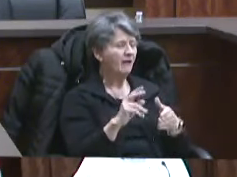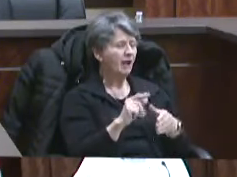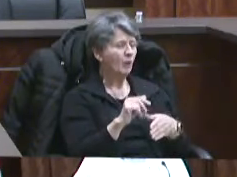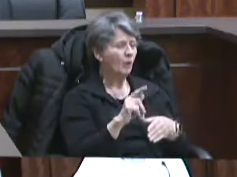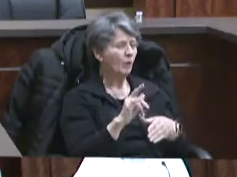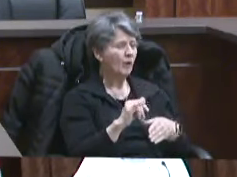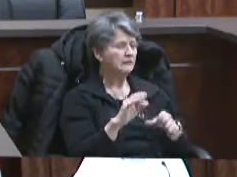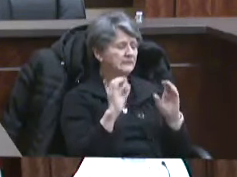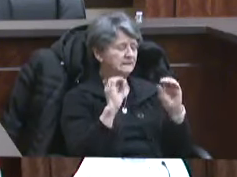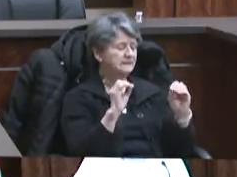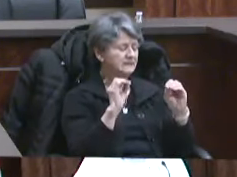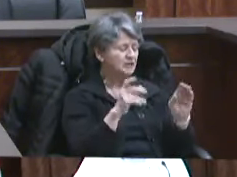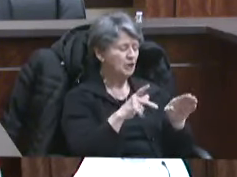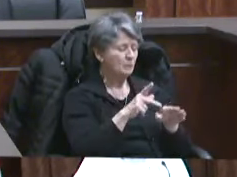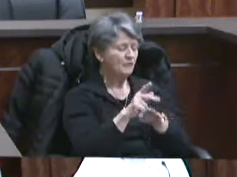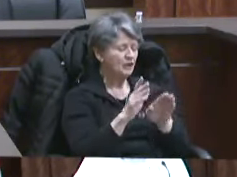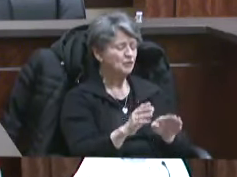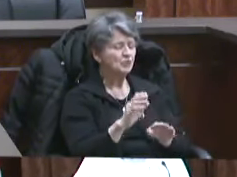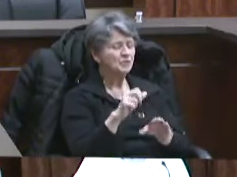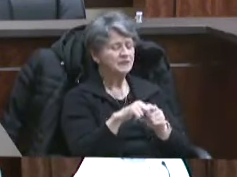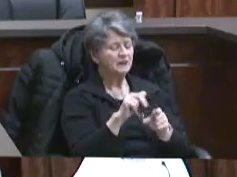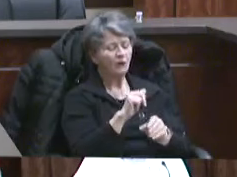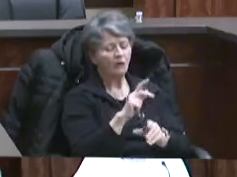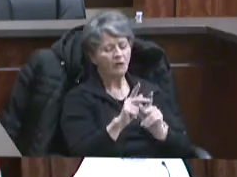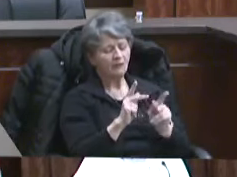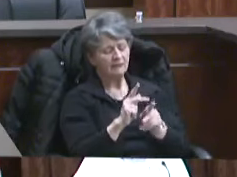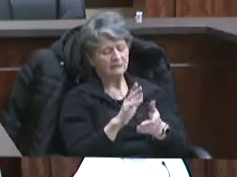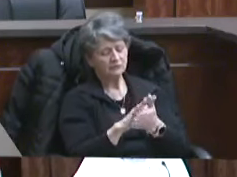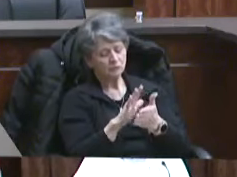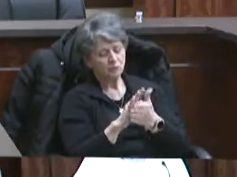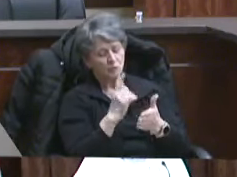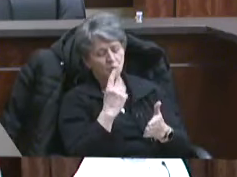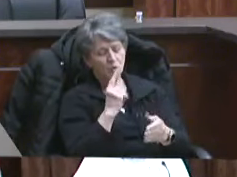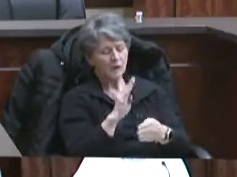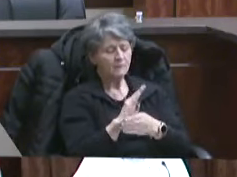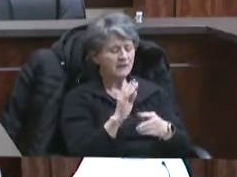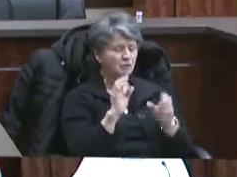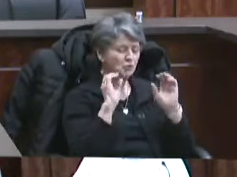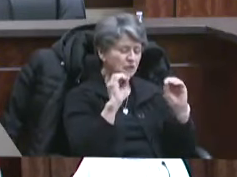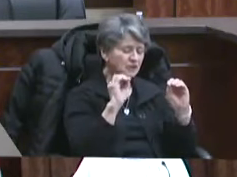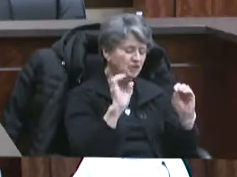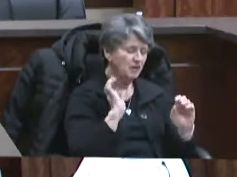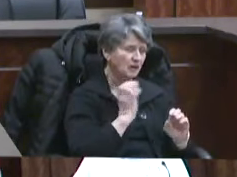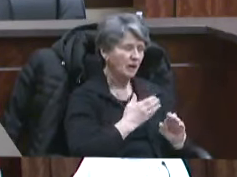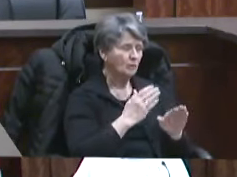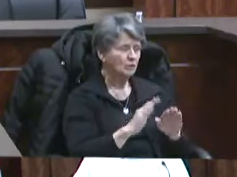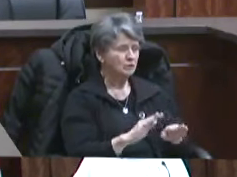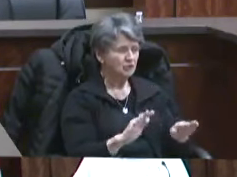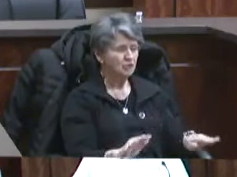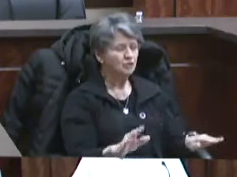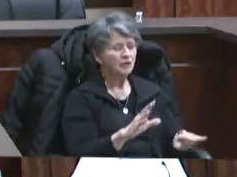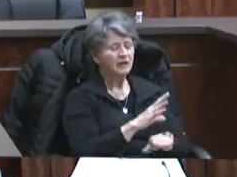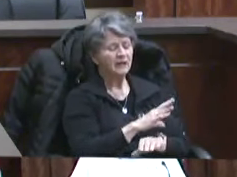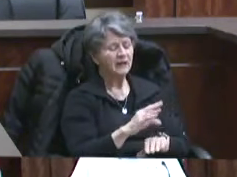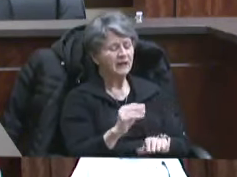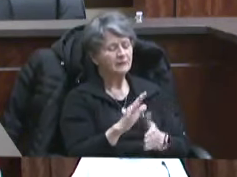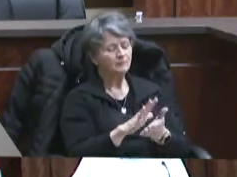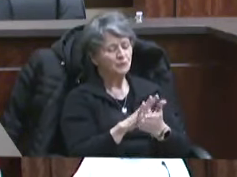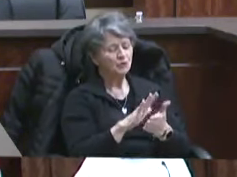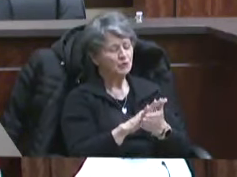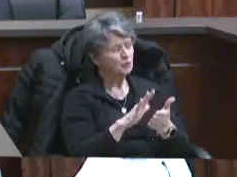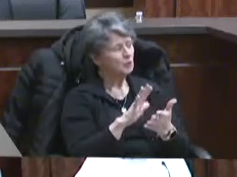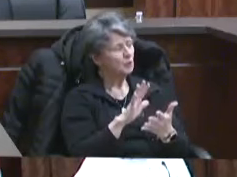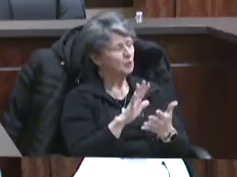teaching professionals in all types of school settings who are committed to educating our children, and whereas School Choice